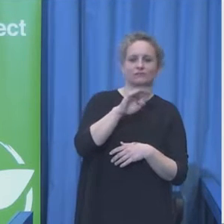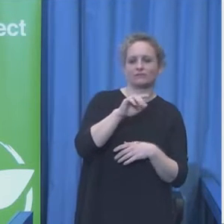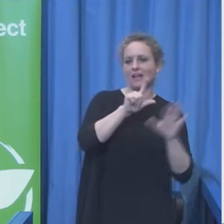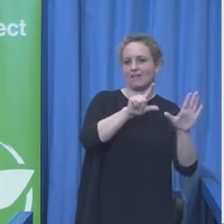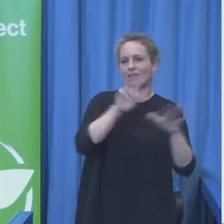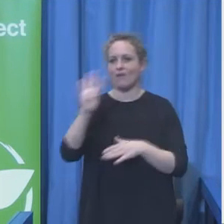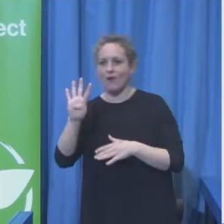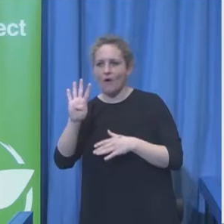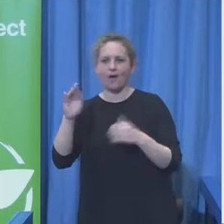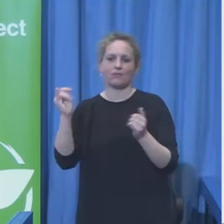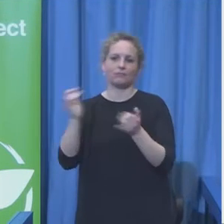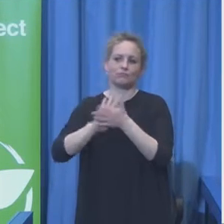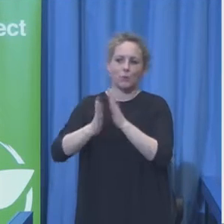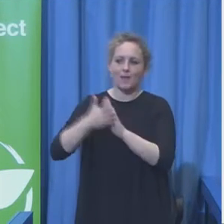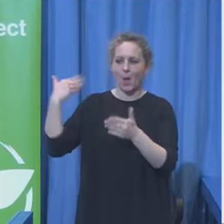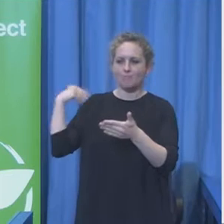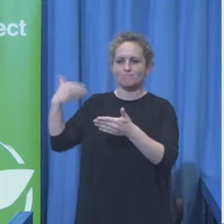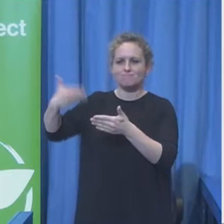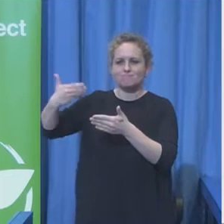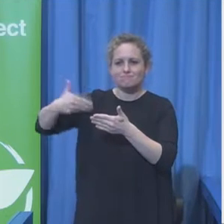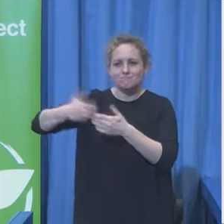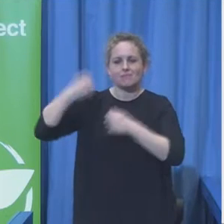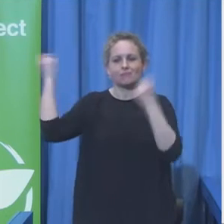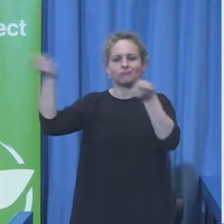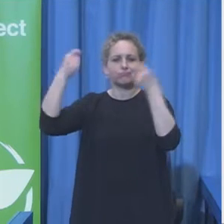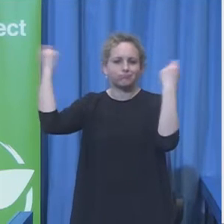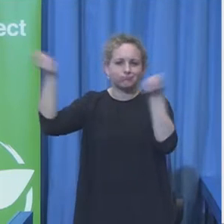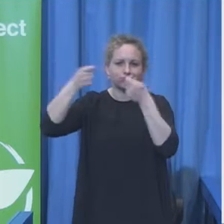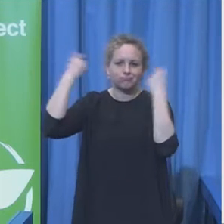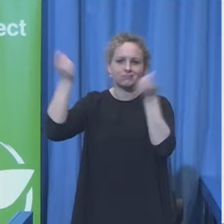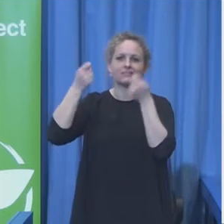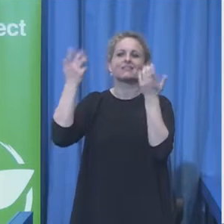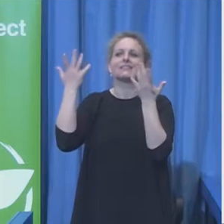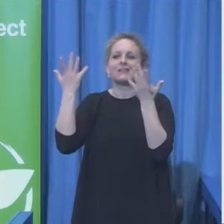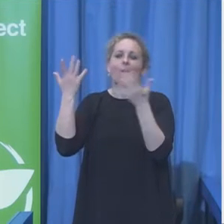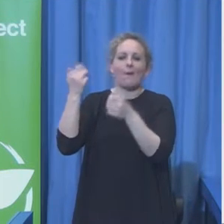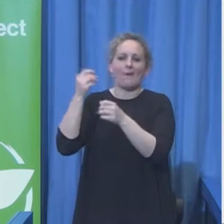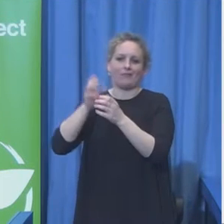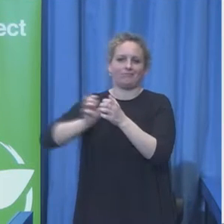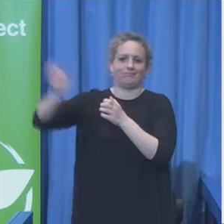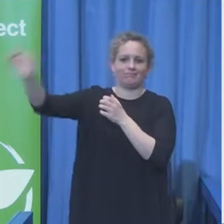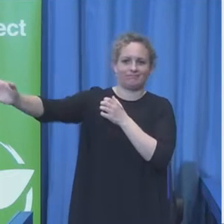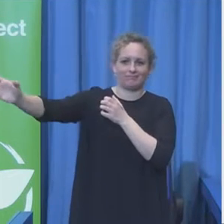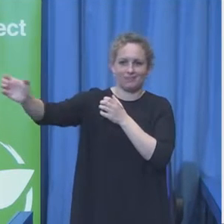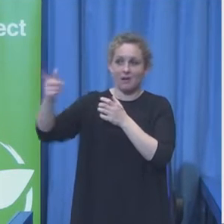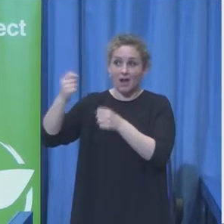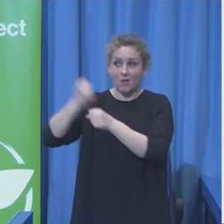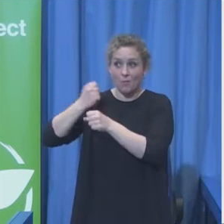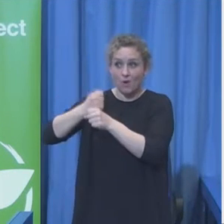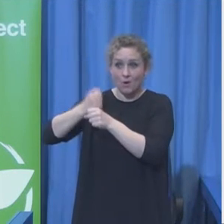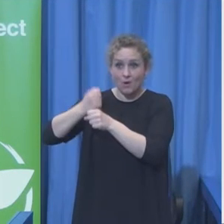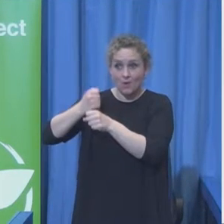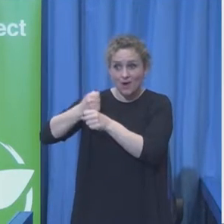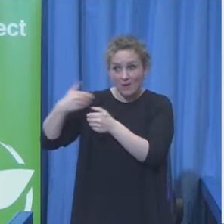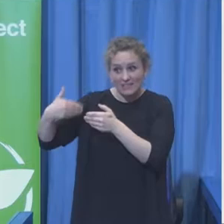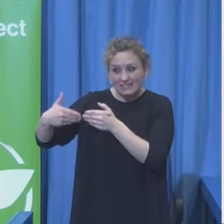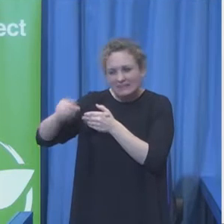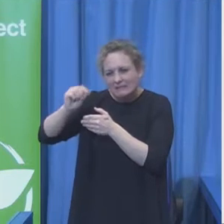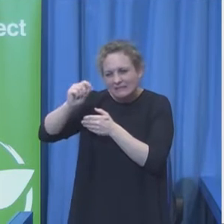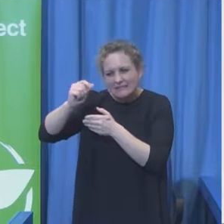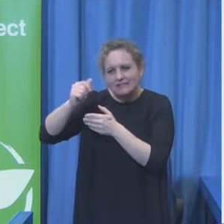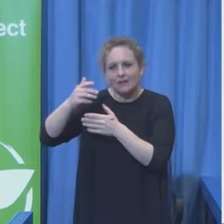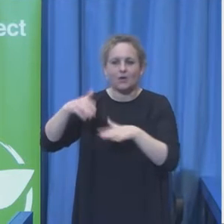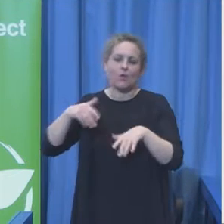lot of work left to do. The passing of the ADA expanded greatly the accessibility for thousands of people with disabilities